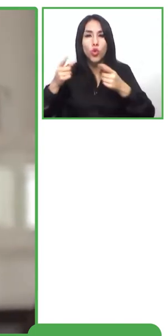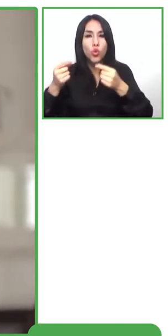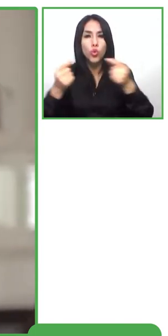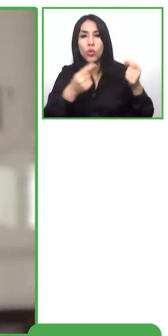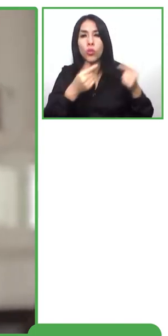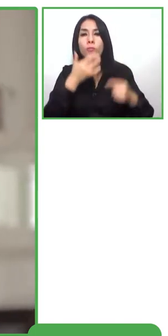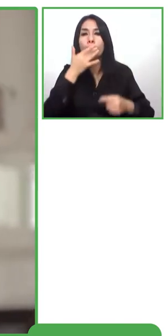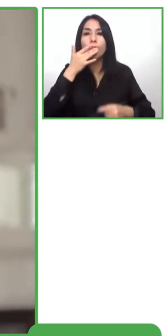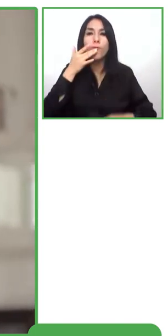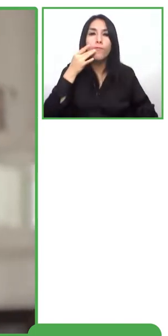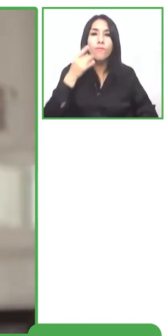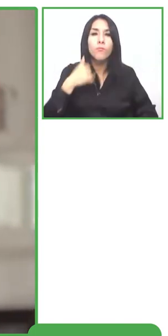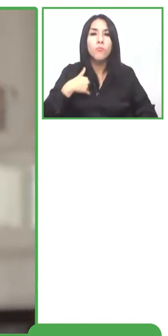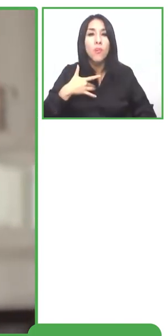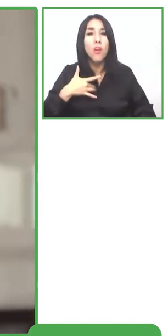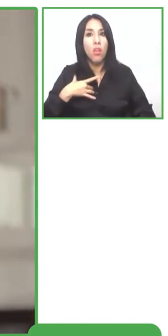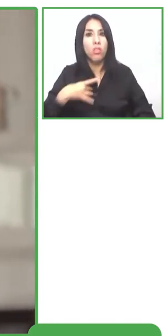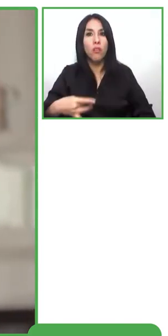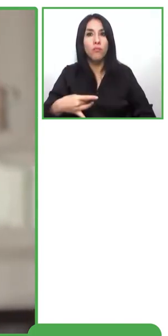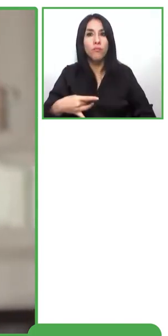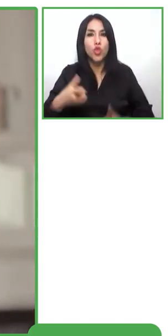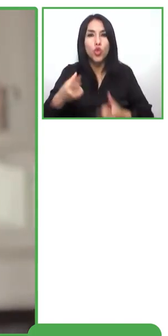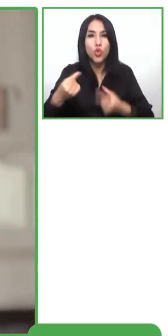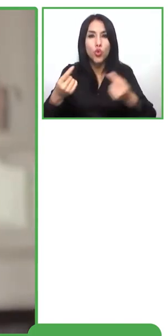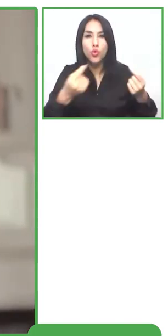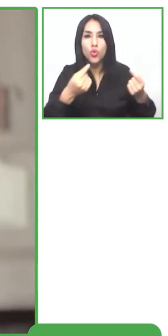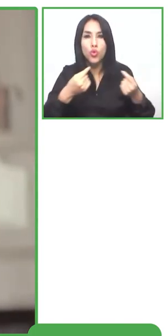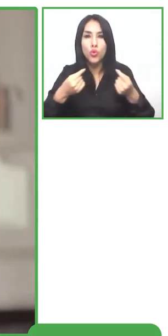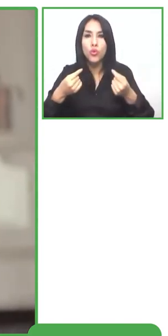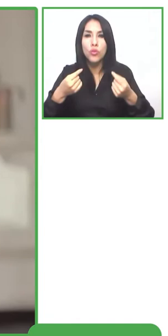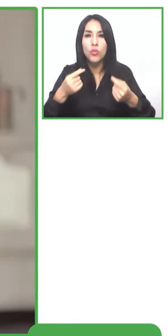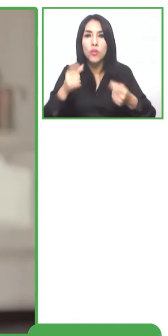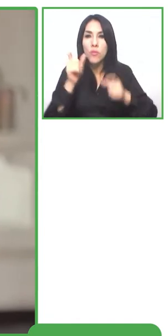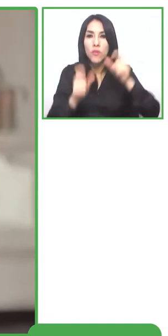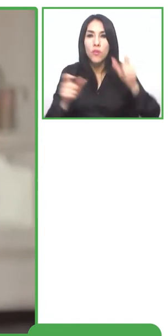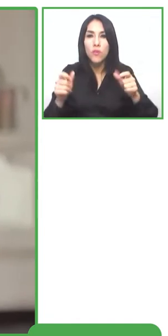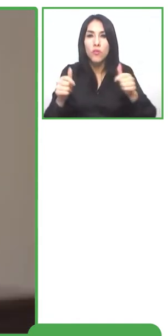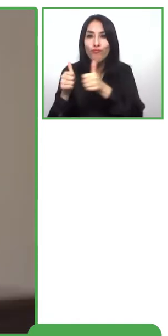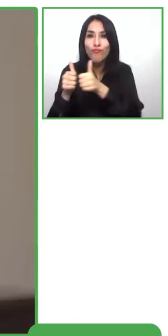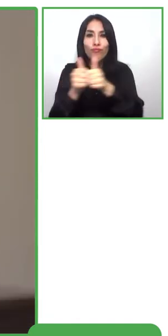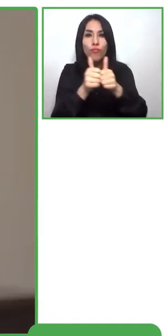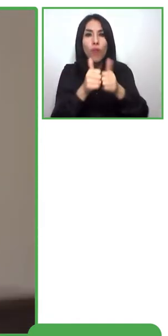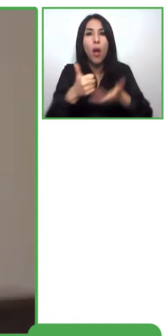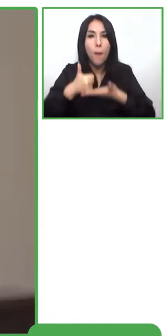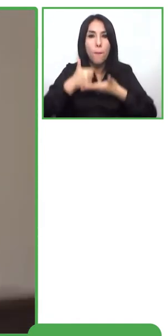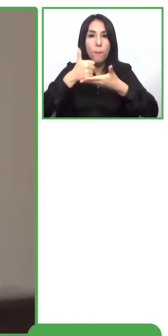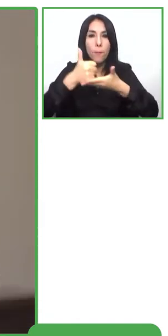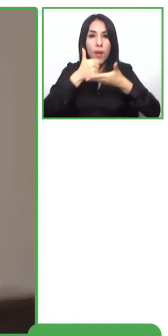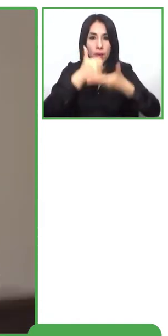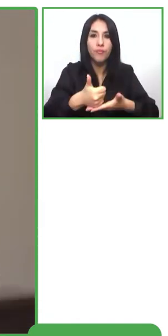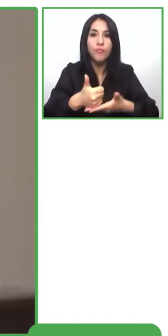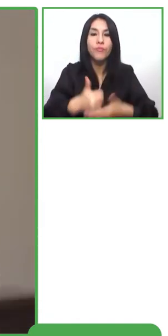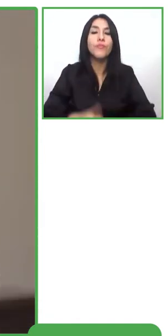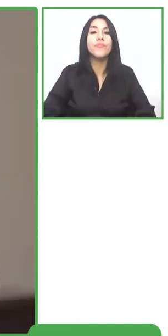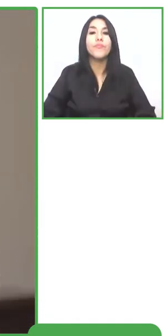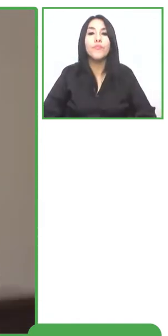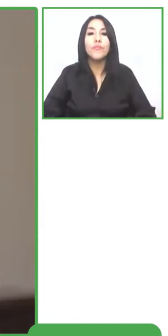I work with desserts, and I help my colleagues to create, to clean.